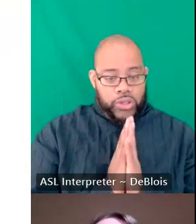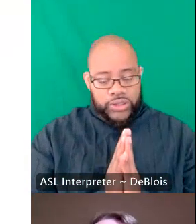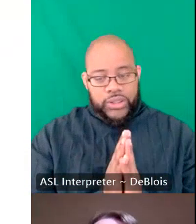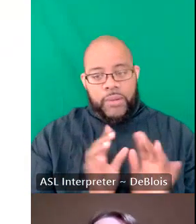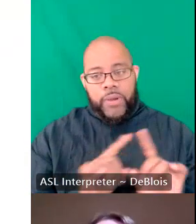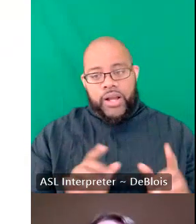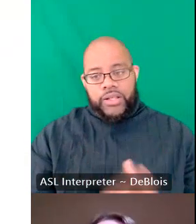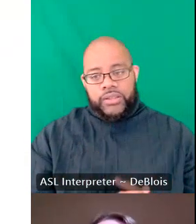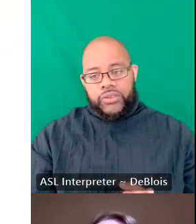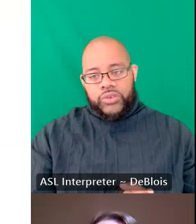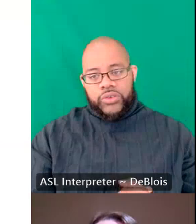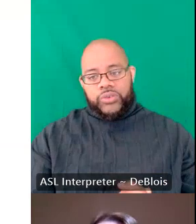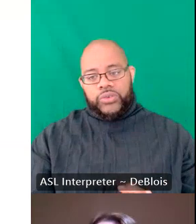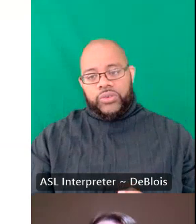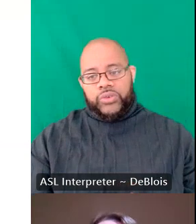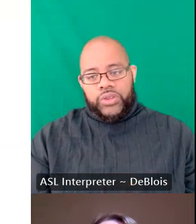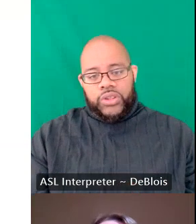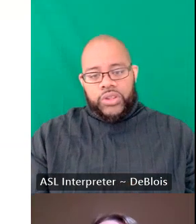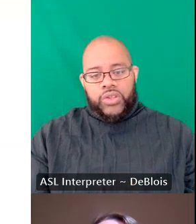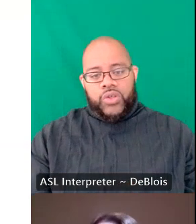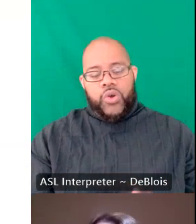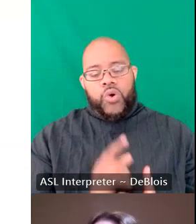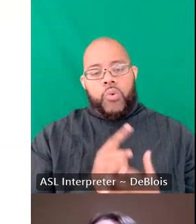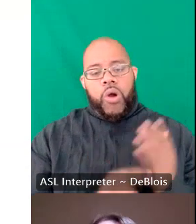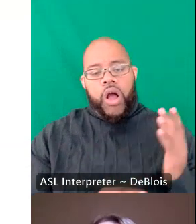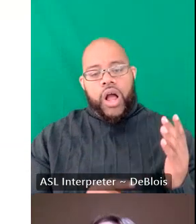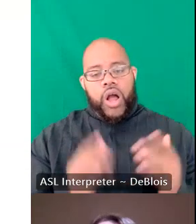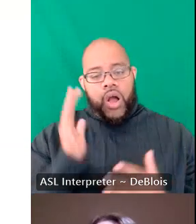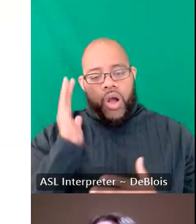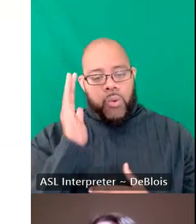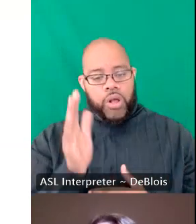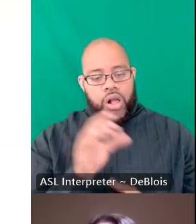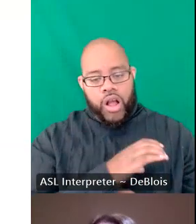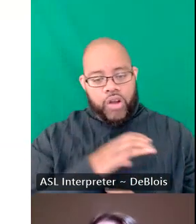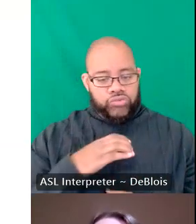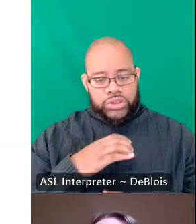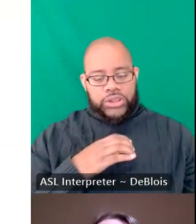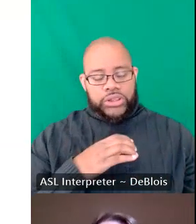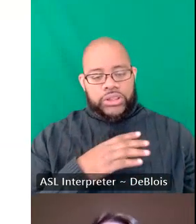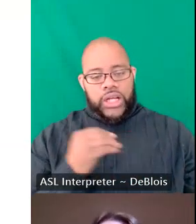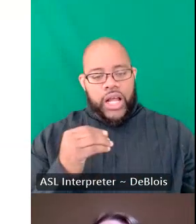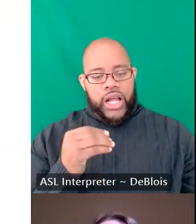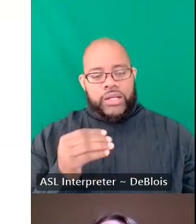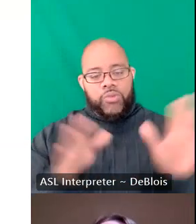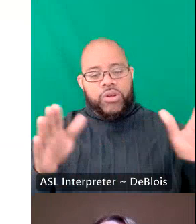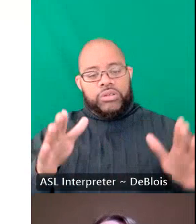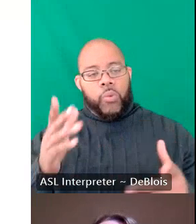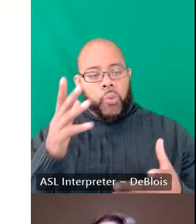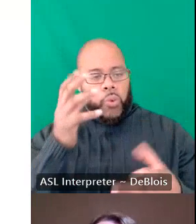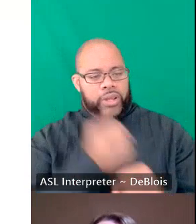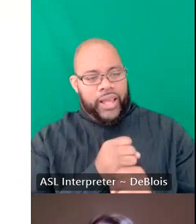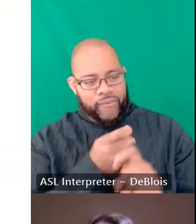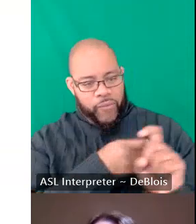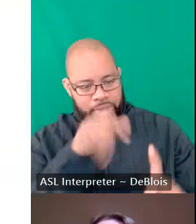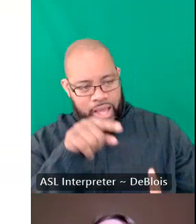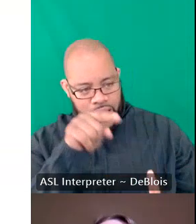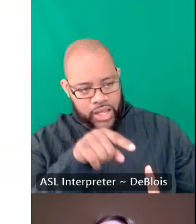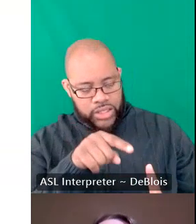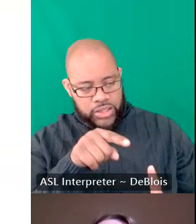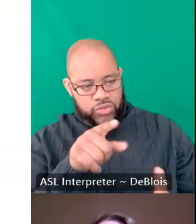but what will Congress and the broader public get from the